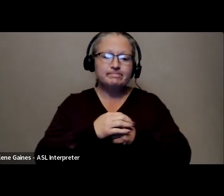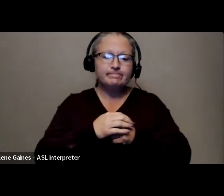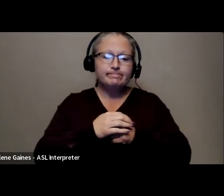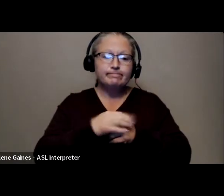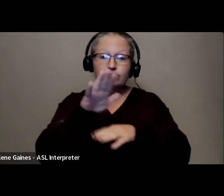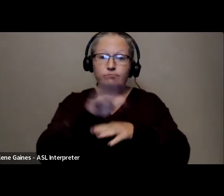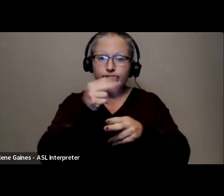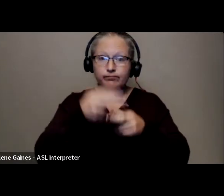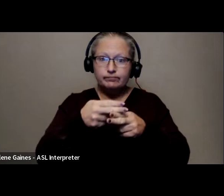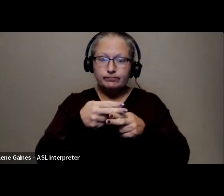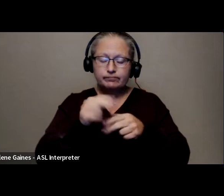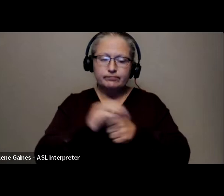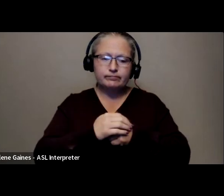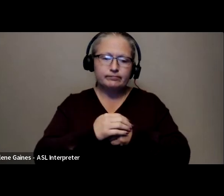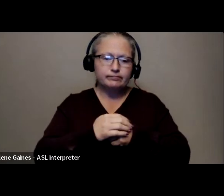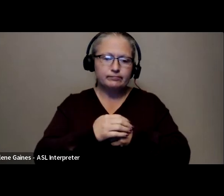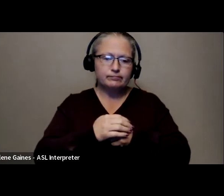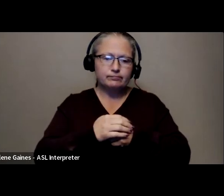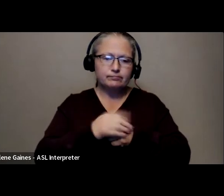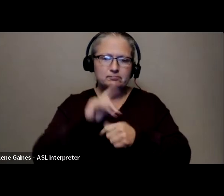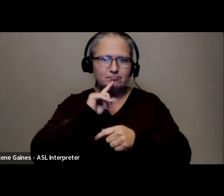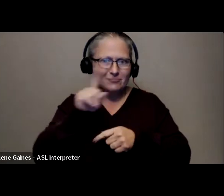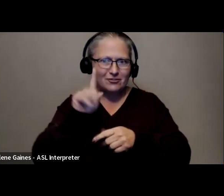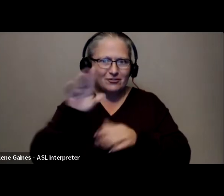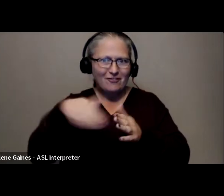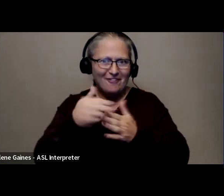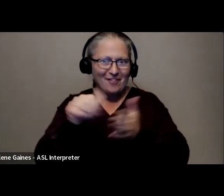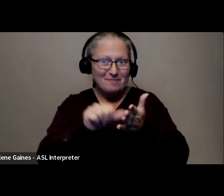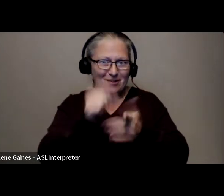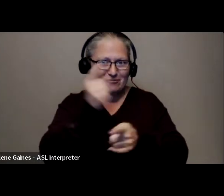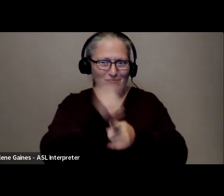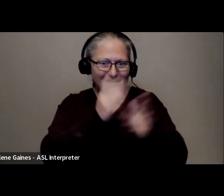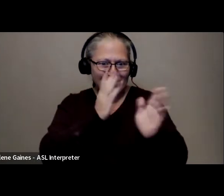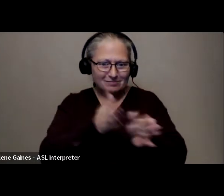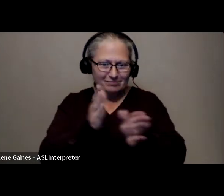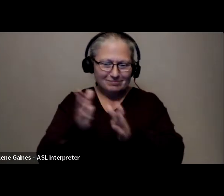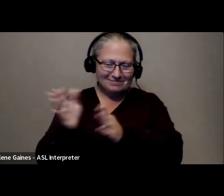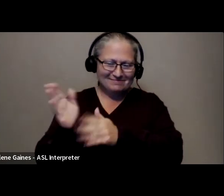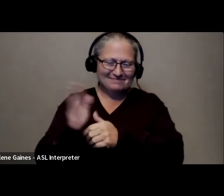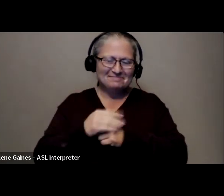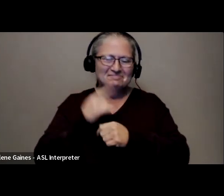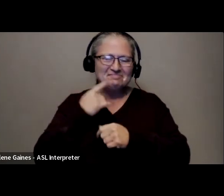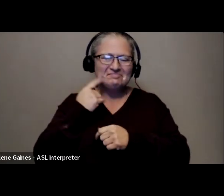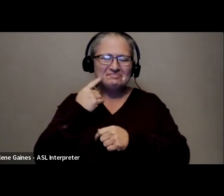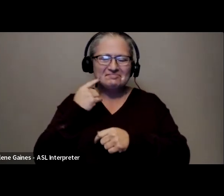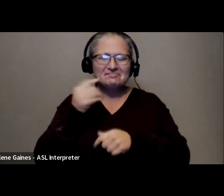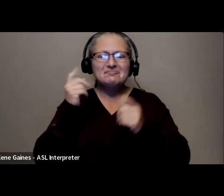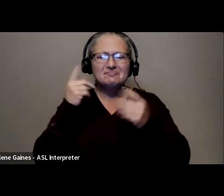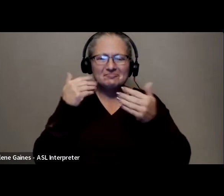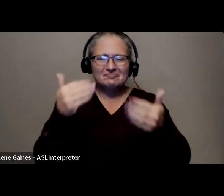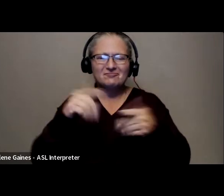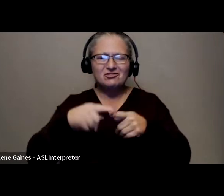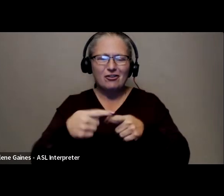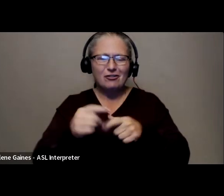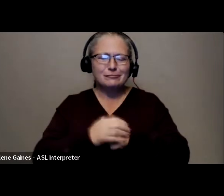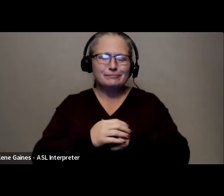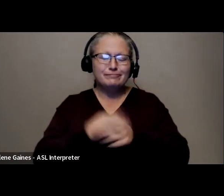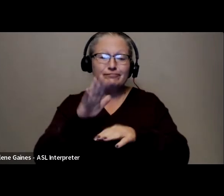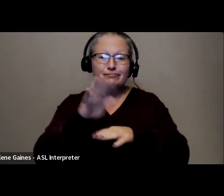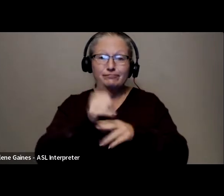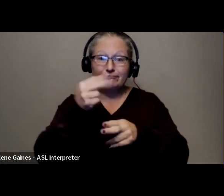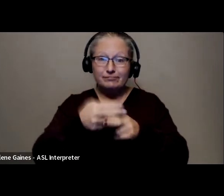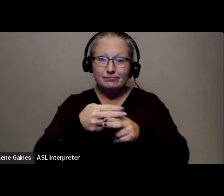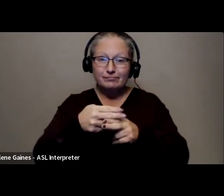Roll call. Let me make sure I have all my pages in the right order. Okay, let's start. Okay, roll